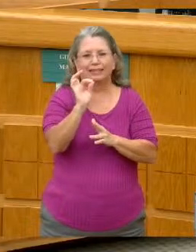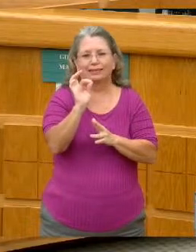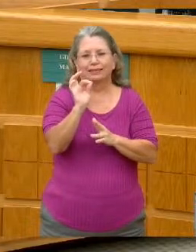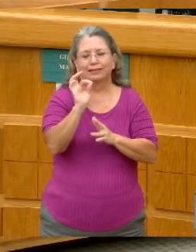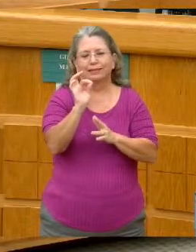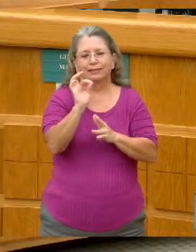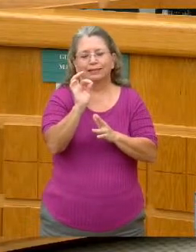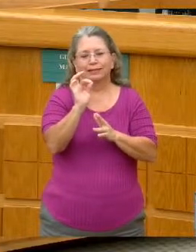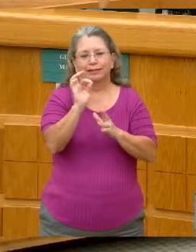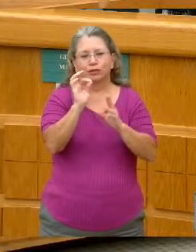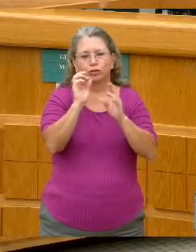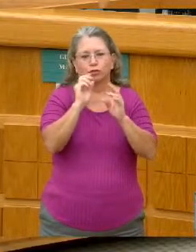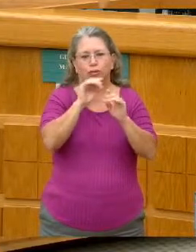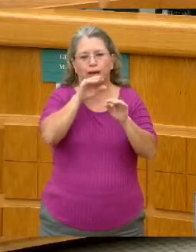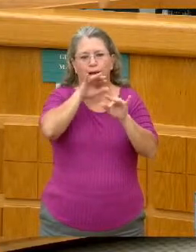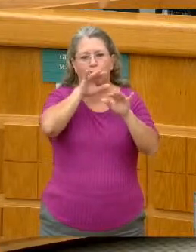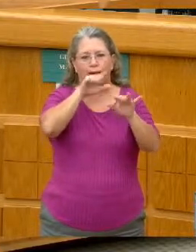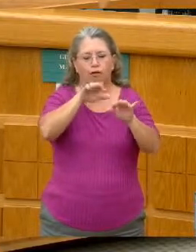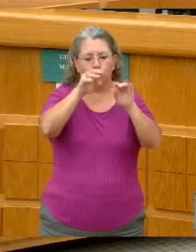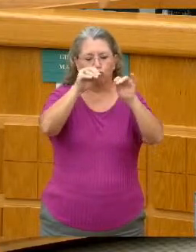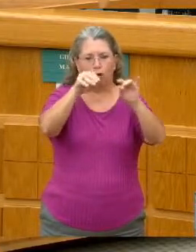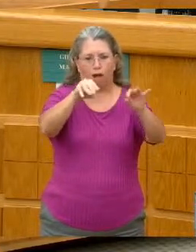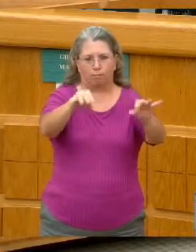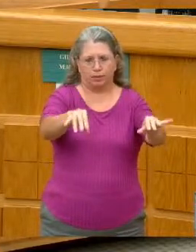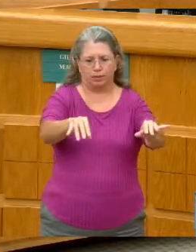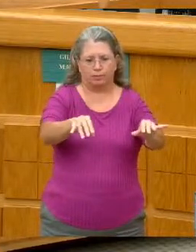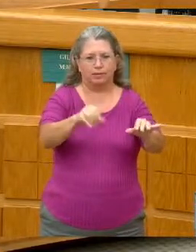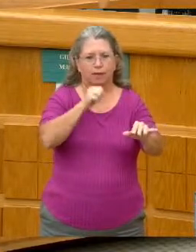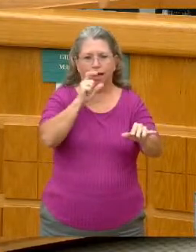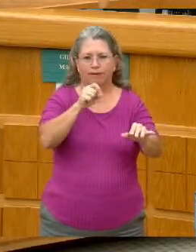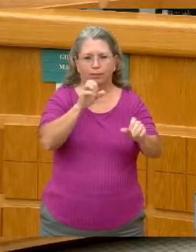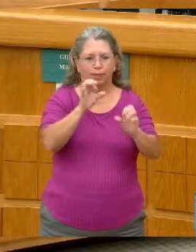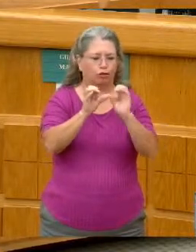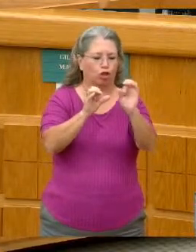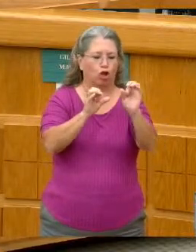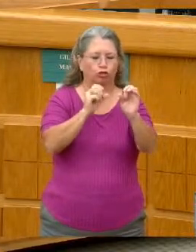necessarily fall to the ground. And this was done by measuring